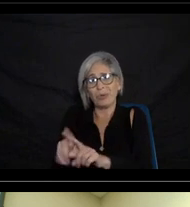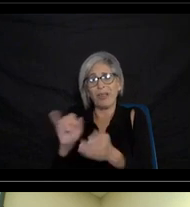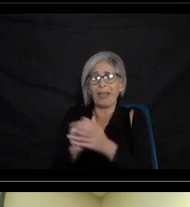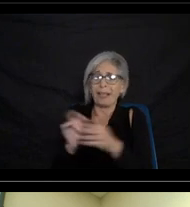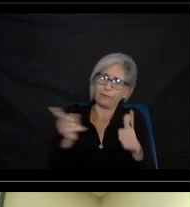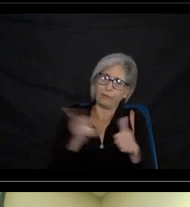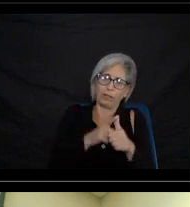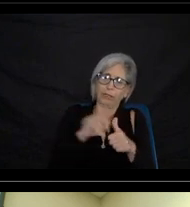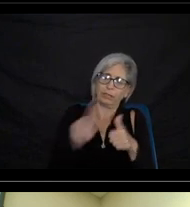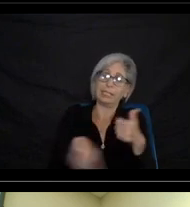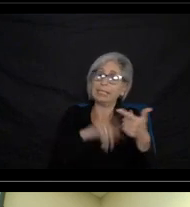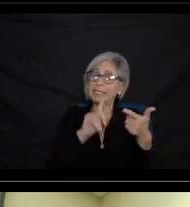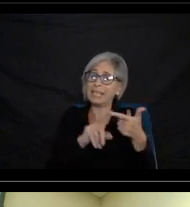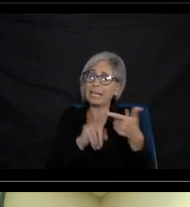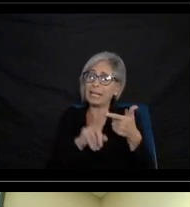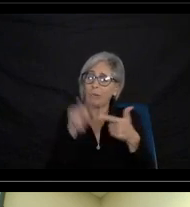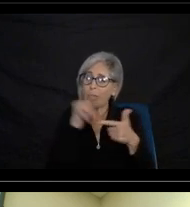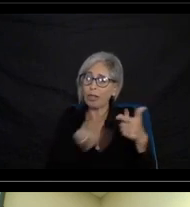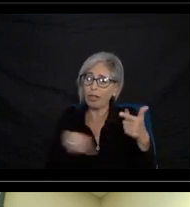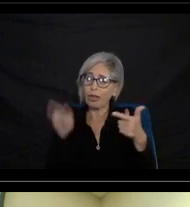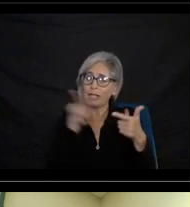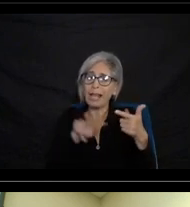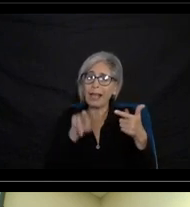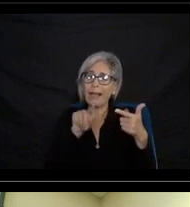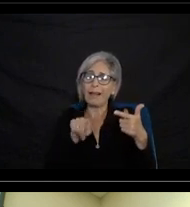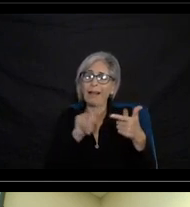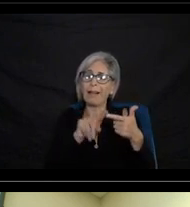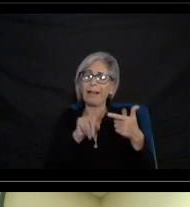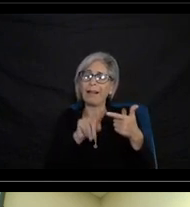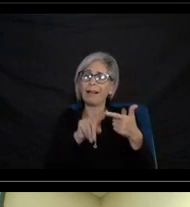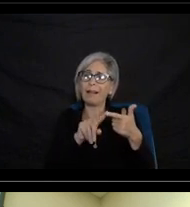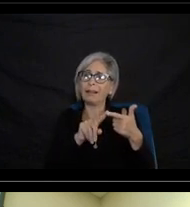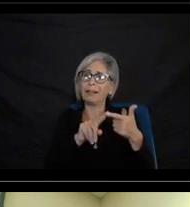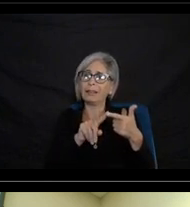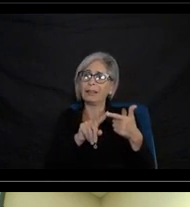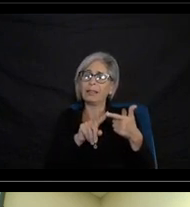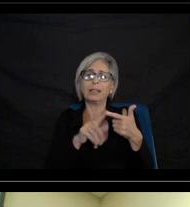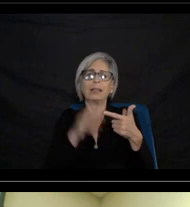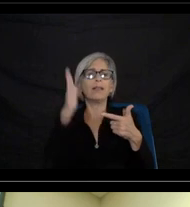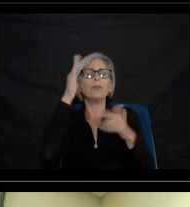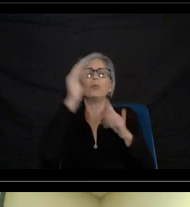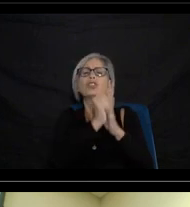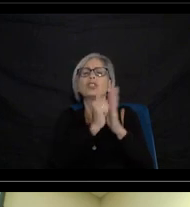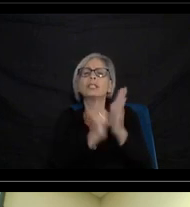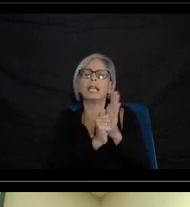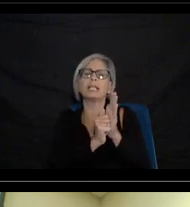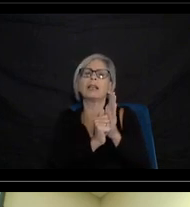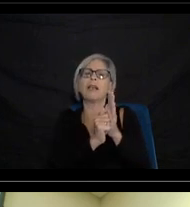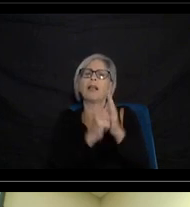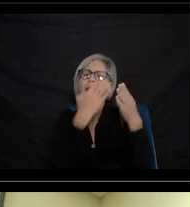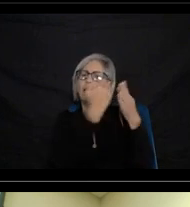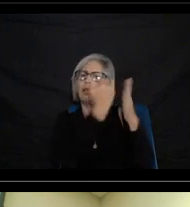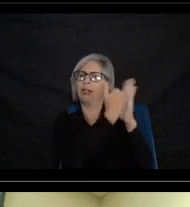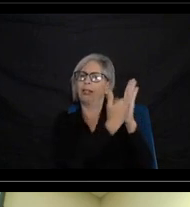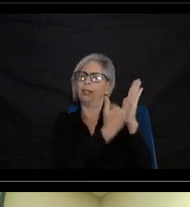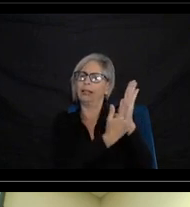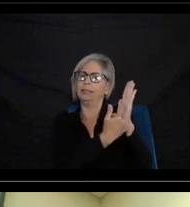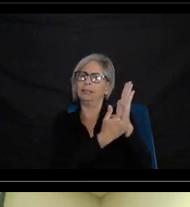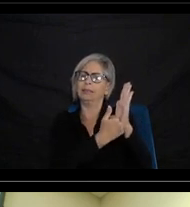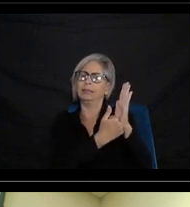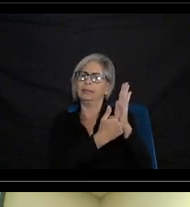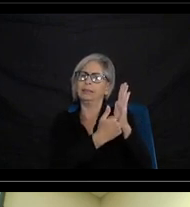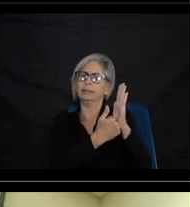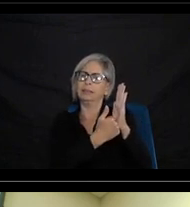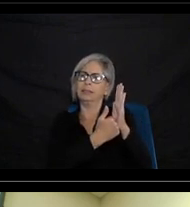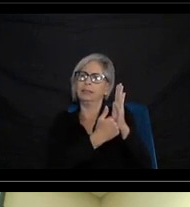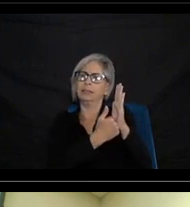first one. And the second one we've started looking at is something that I think it's been on a future agenda list a couple of times is to allow